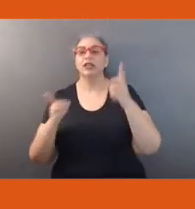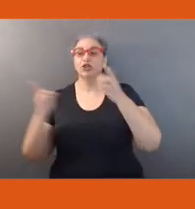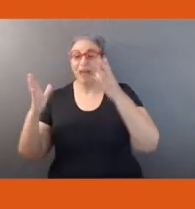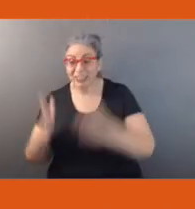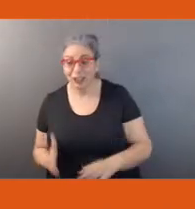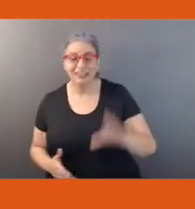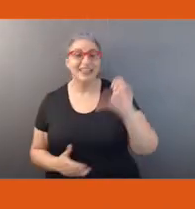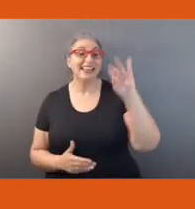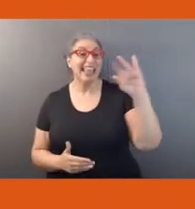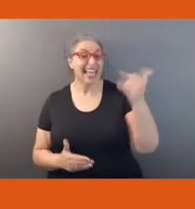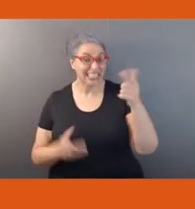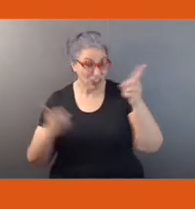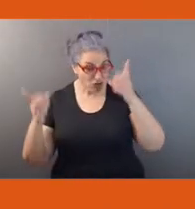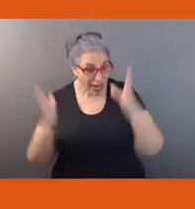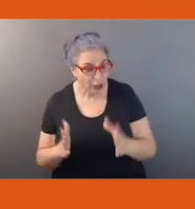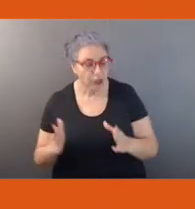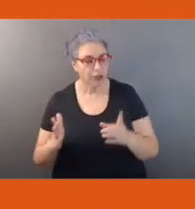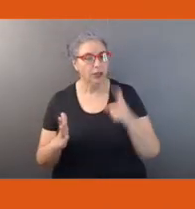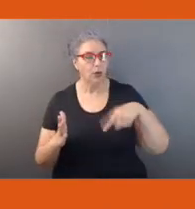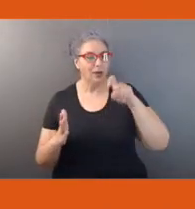casting directors, just in, you know,